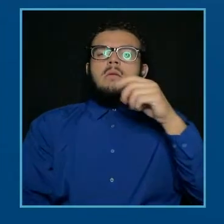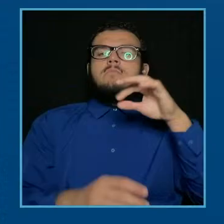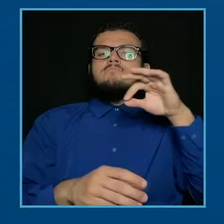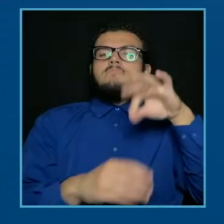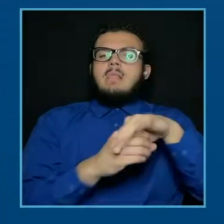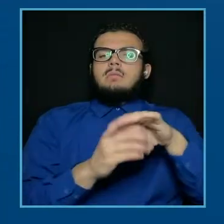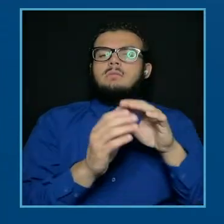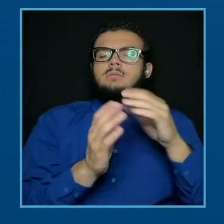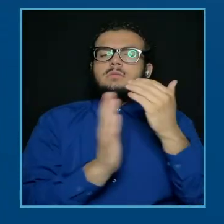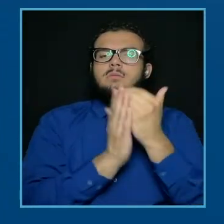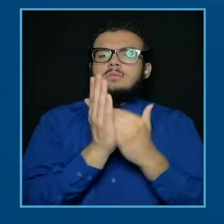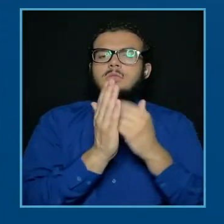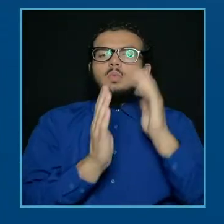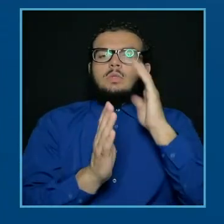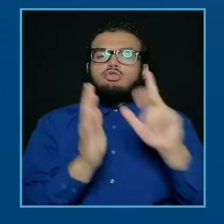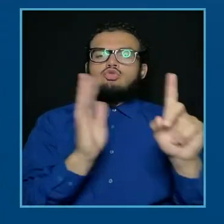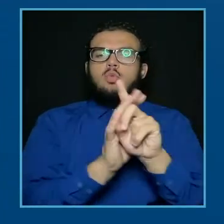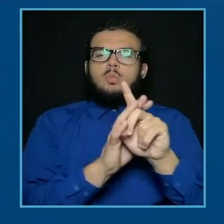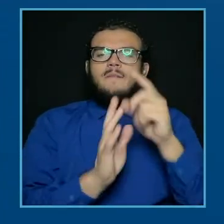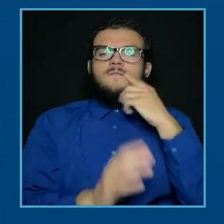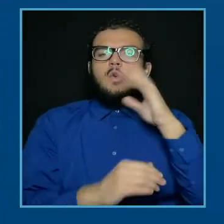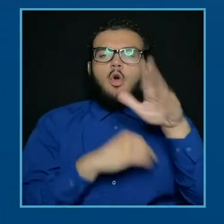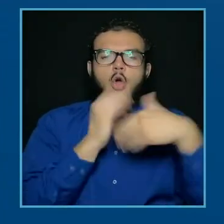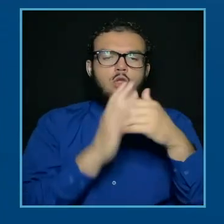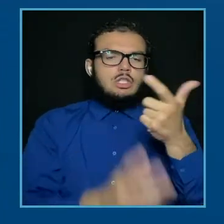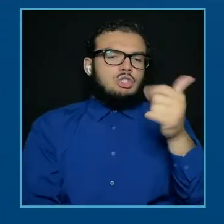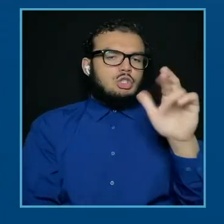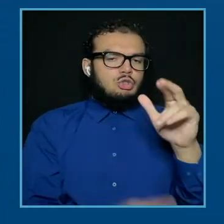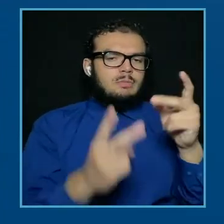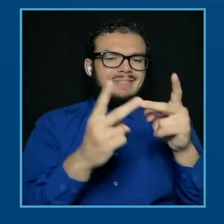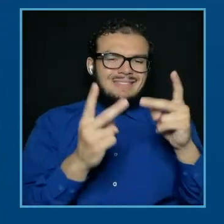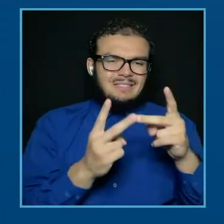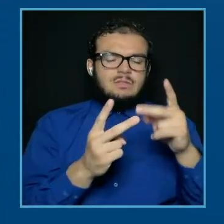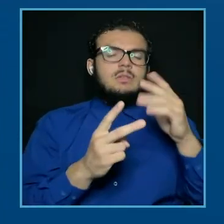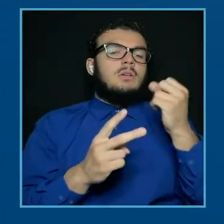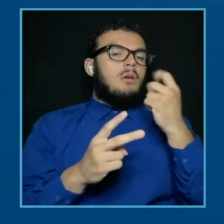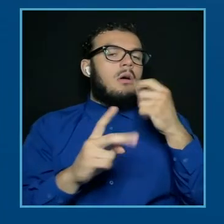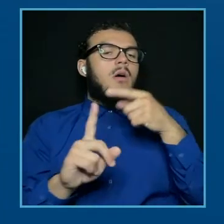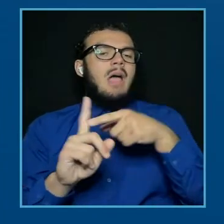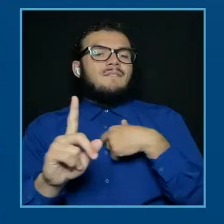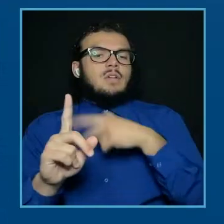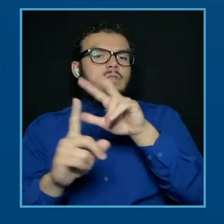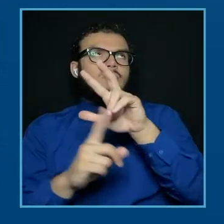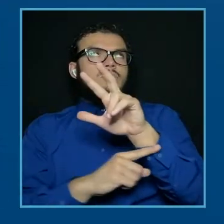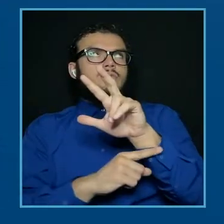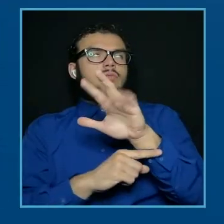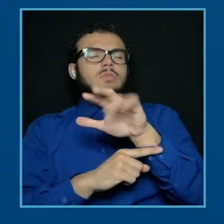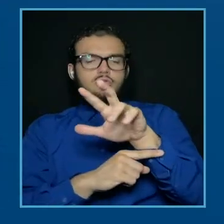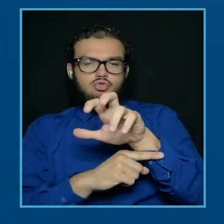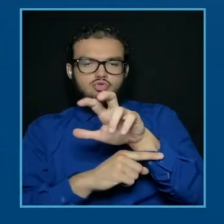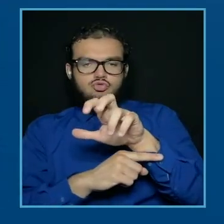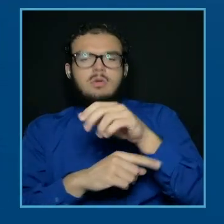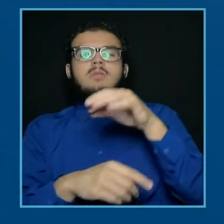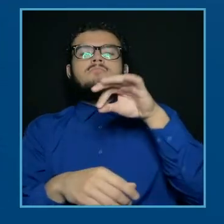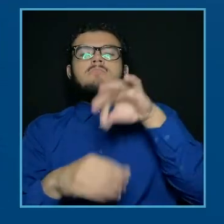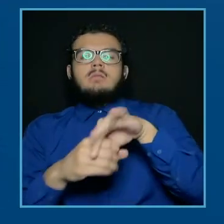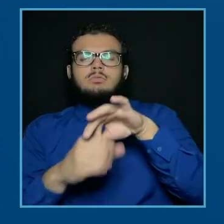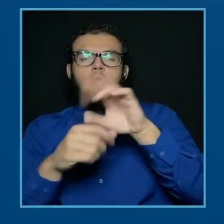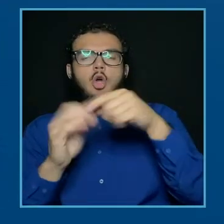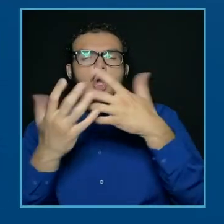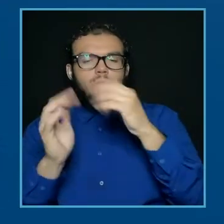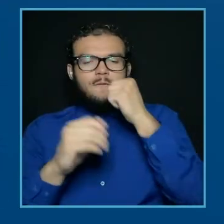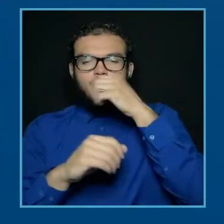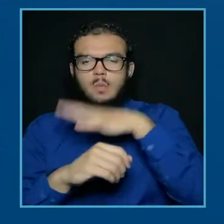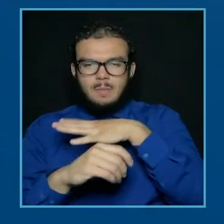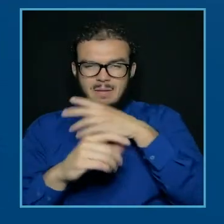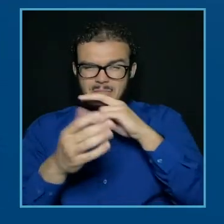the all gender position. And based on the fact that there were 300 ballots already for women, would that not